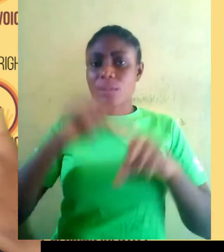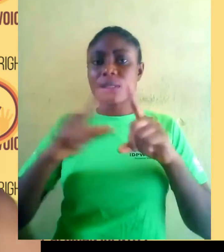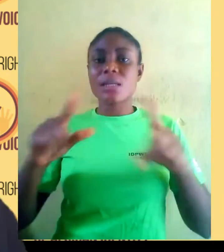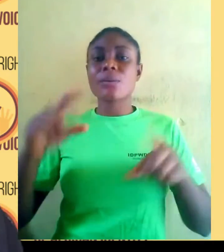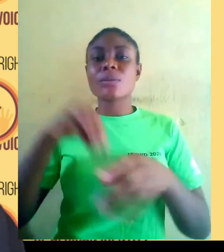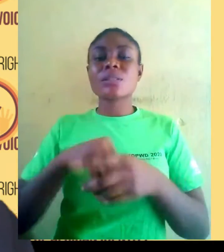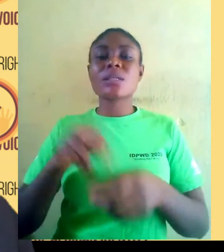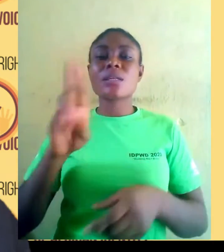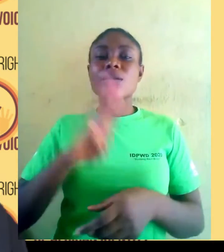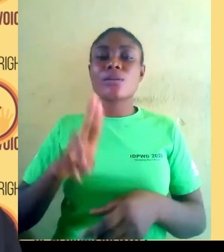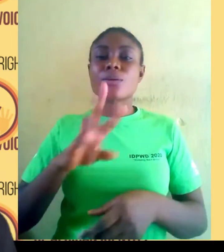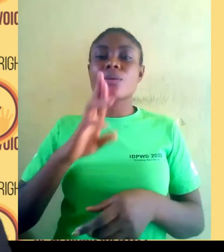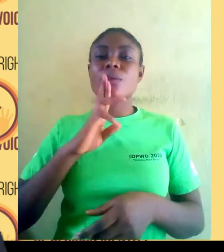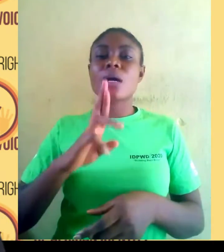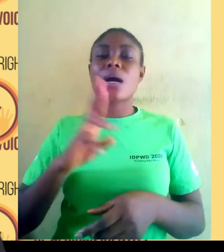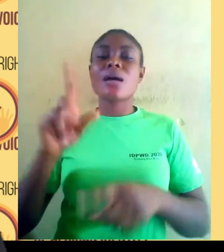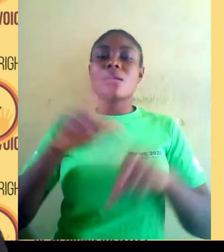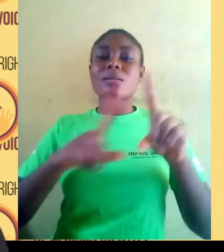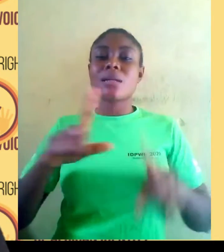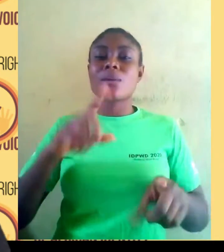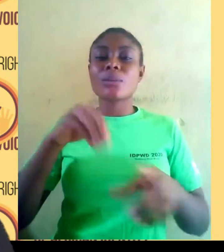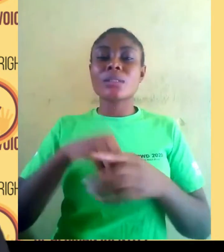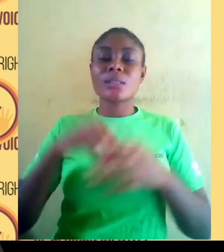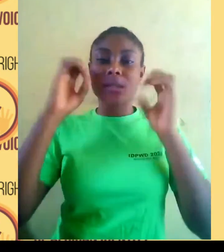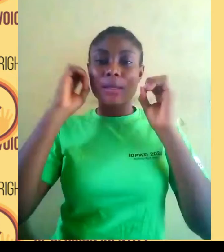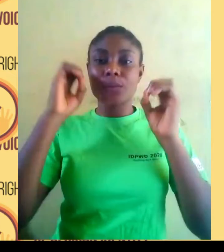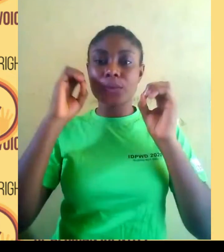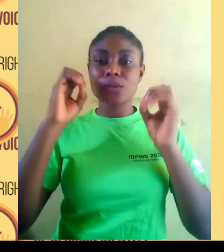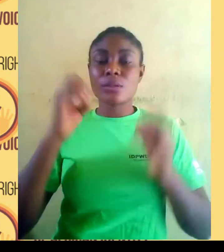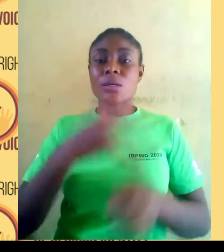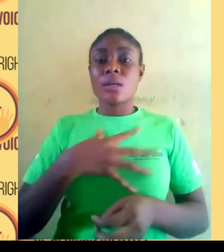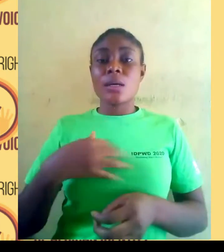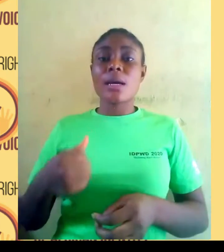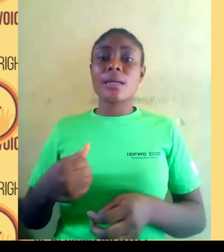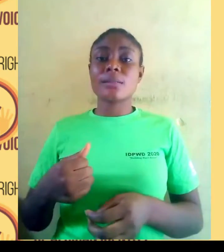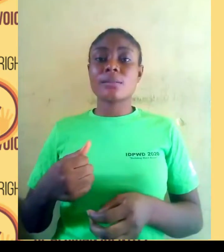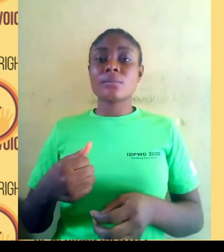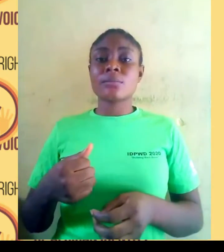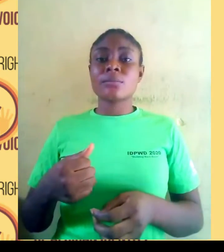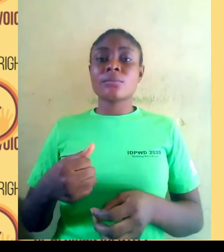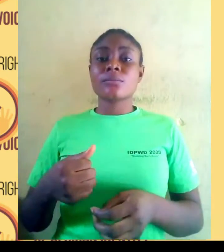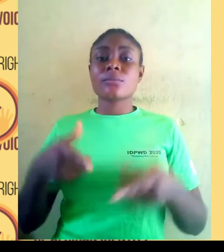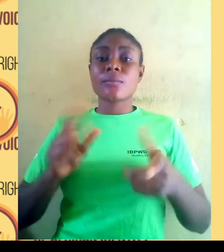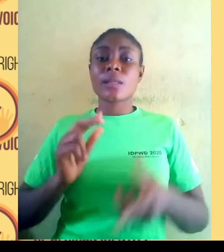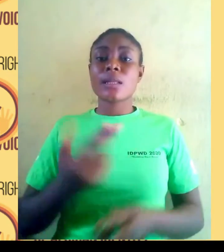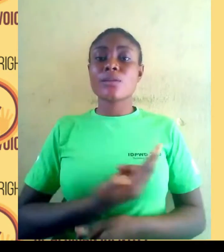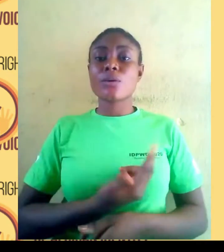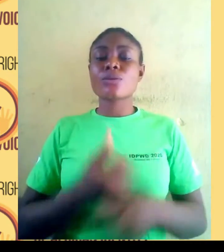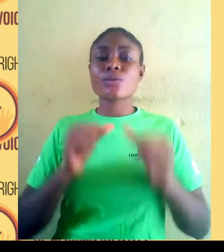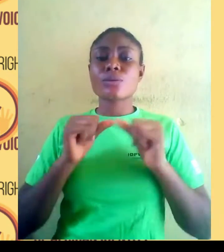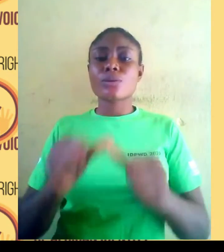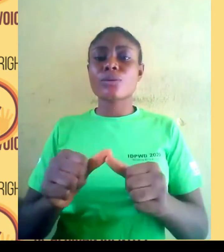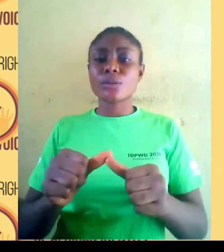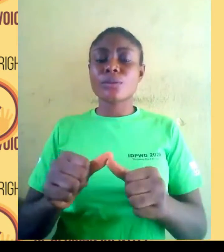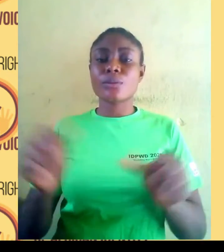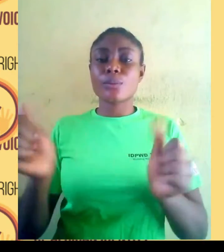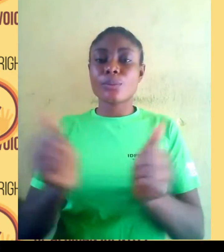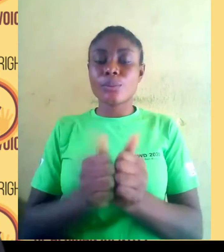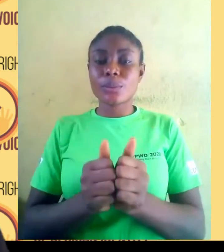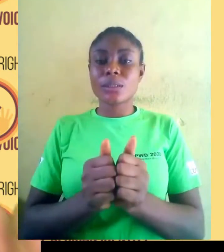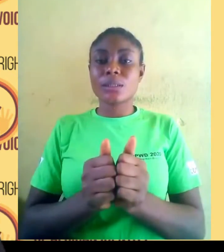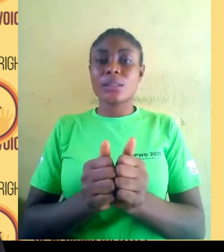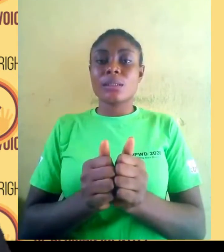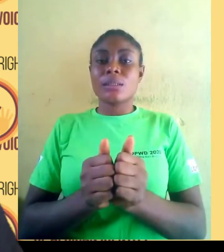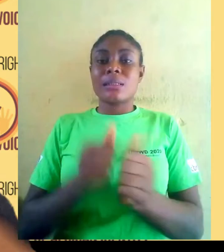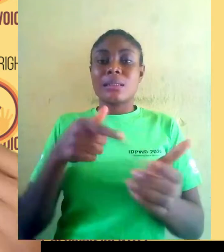is sign language in education, and let's just keep the indigenous